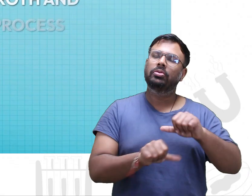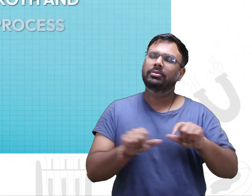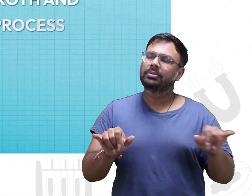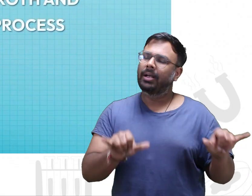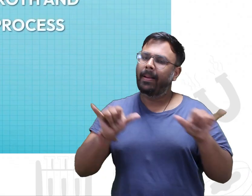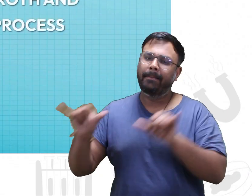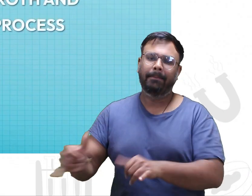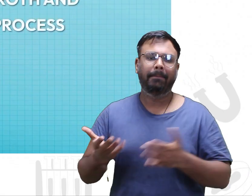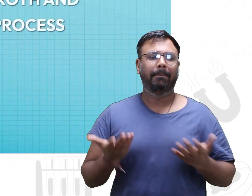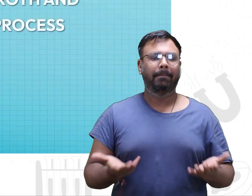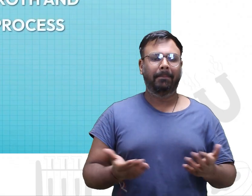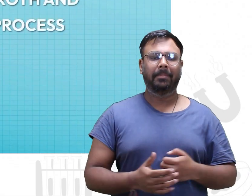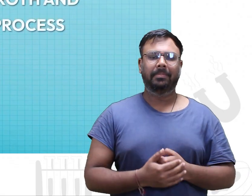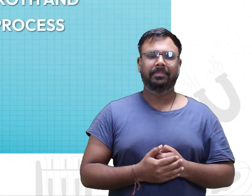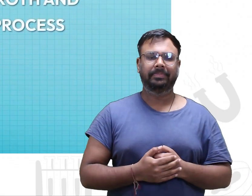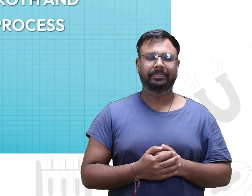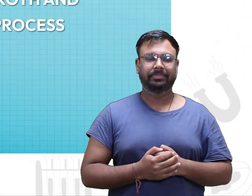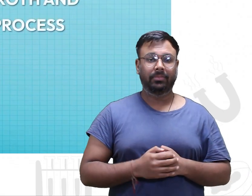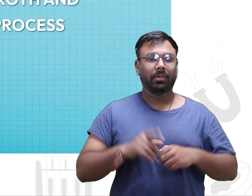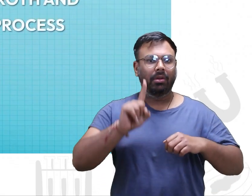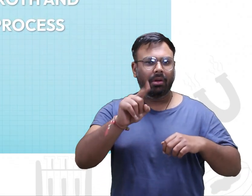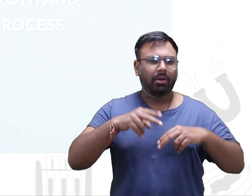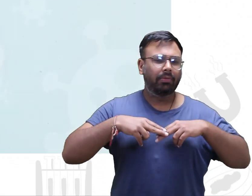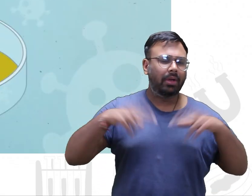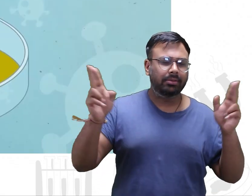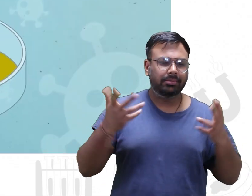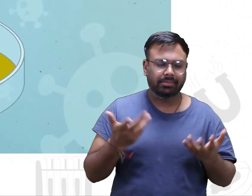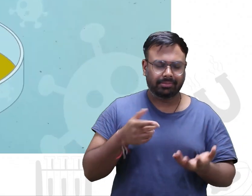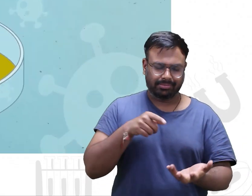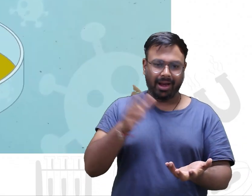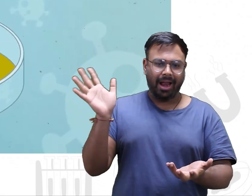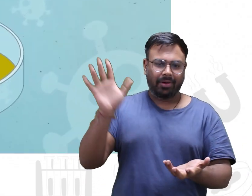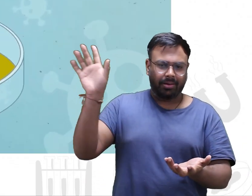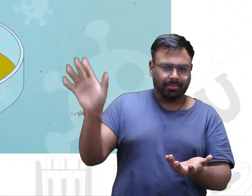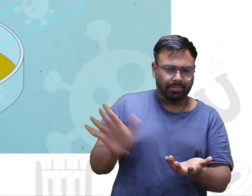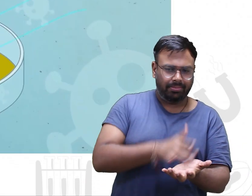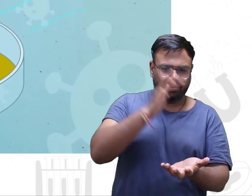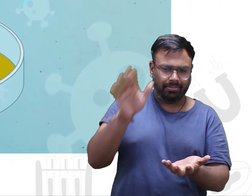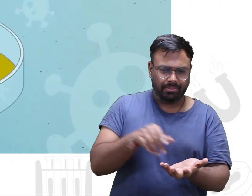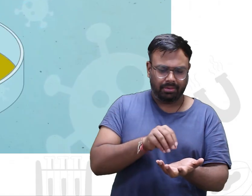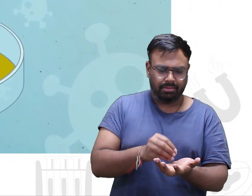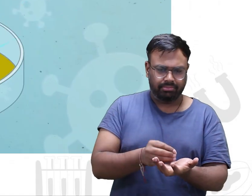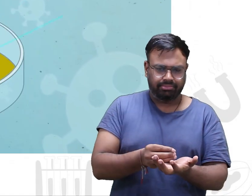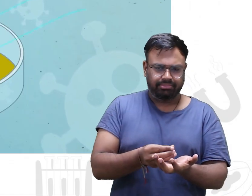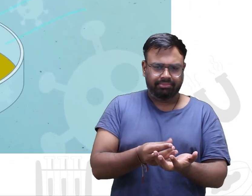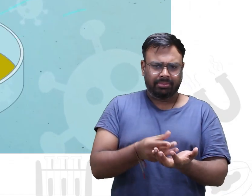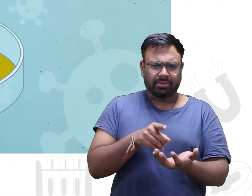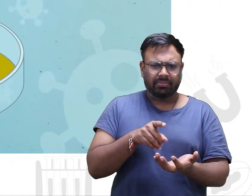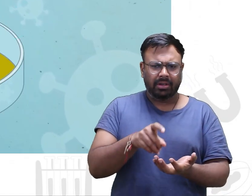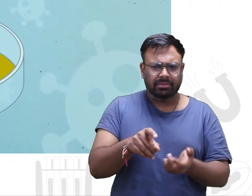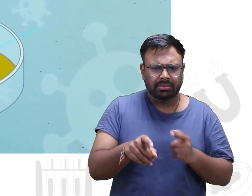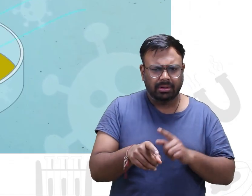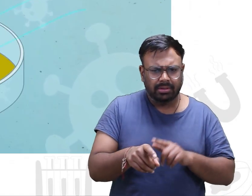the membrane into broth, and then follow the same process. Finally, let's isolate some microbes from the air. One